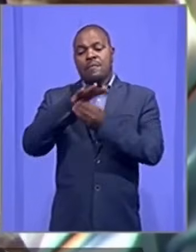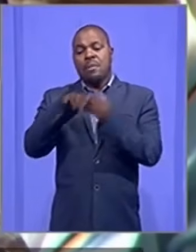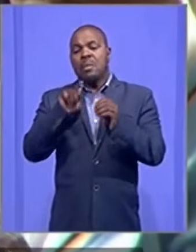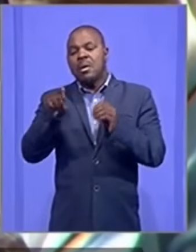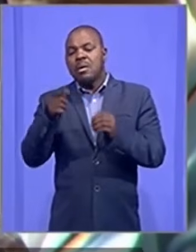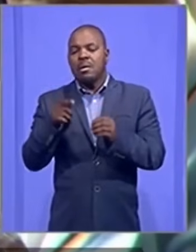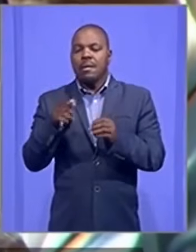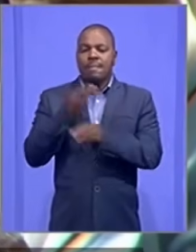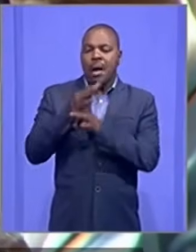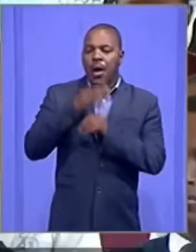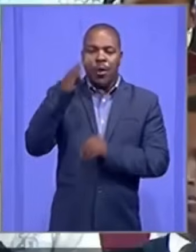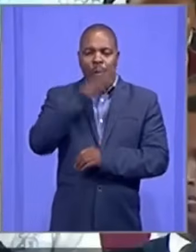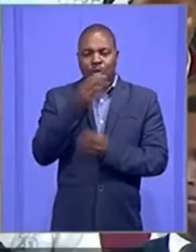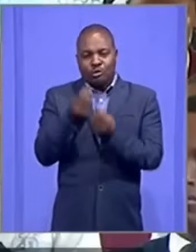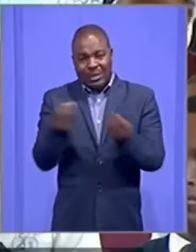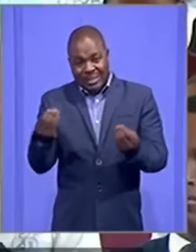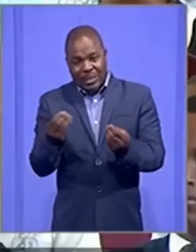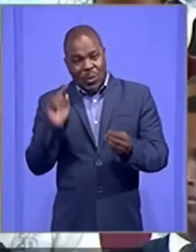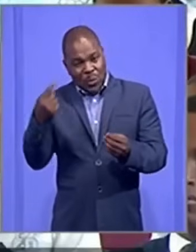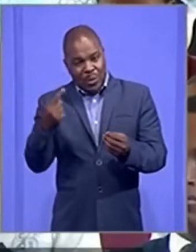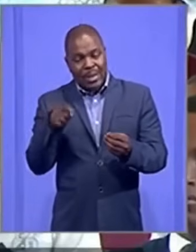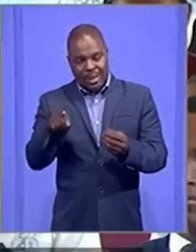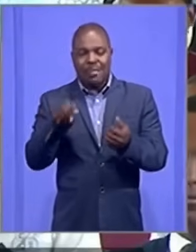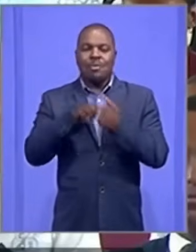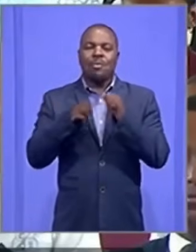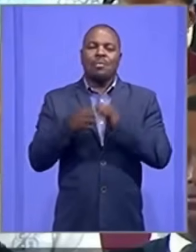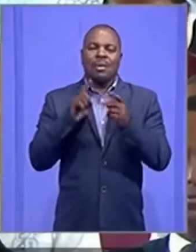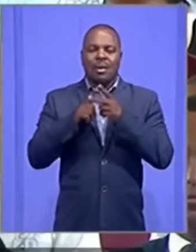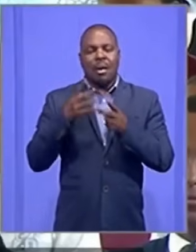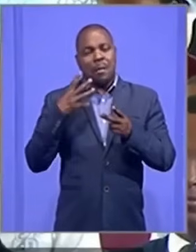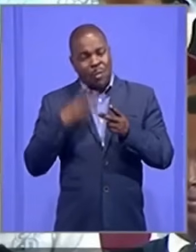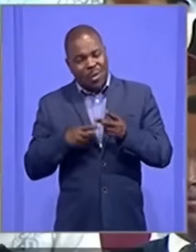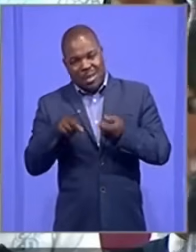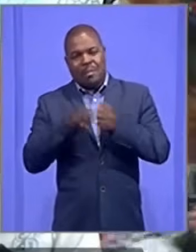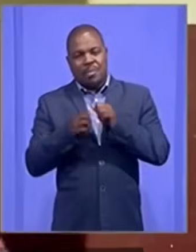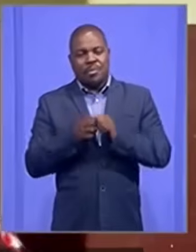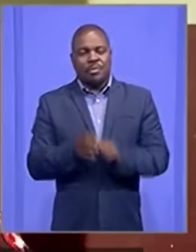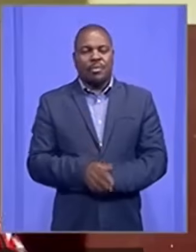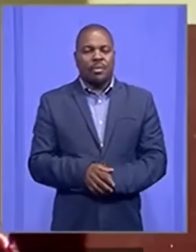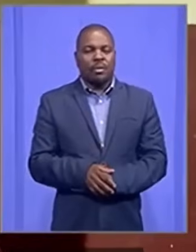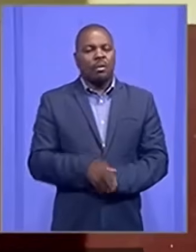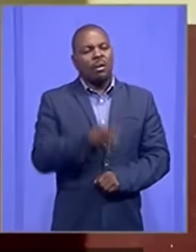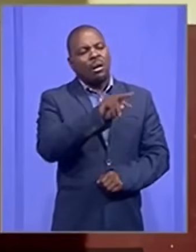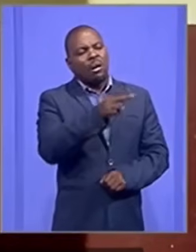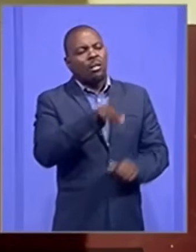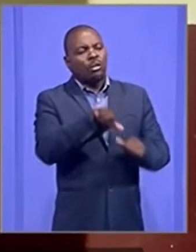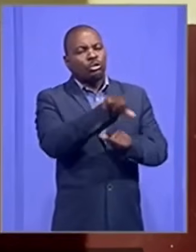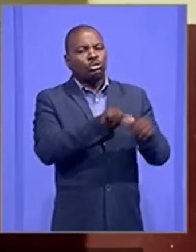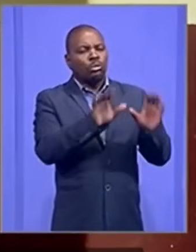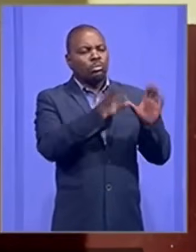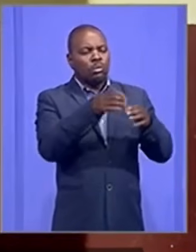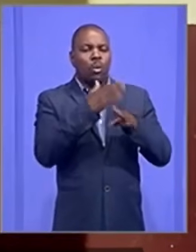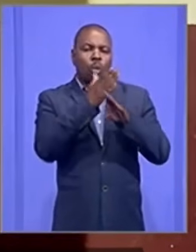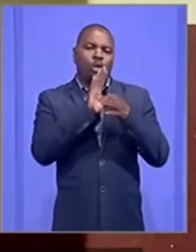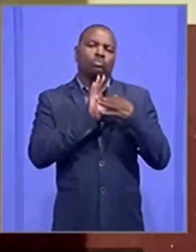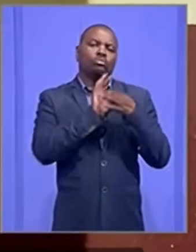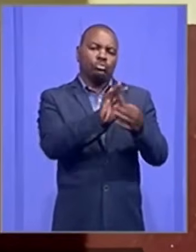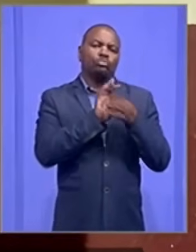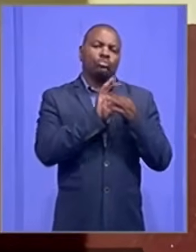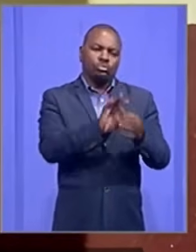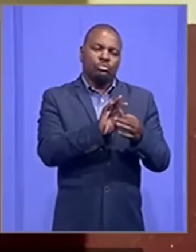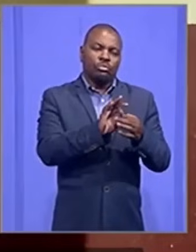le bofuma ke tse ding tsa dintlha tse hlahelletseng. We work with all other social sectors to look at the